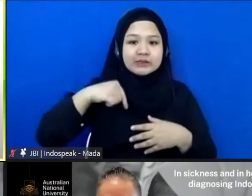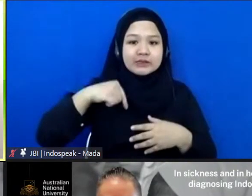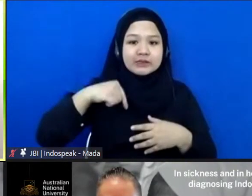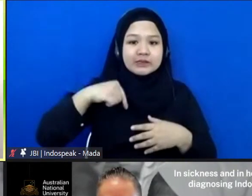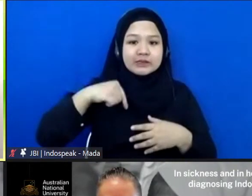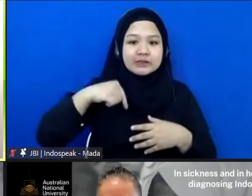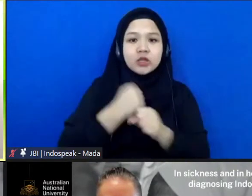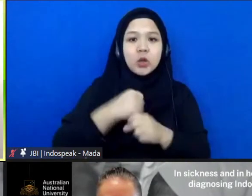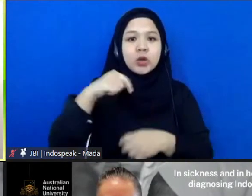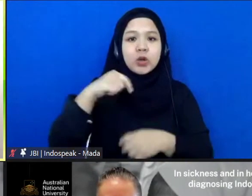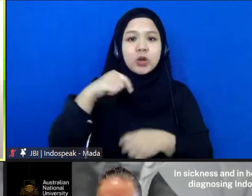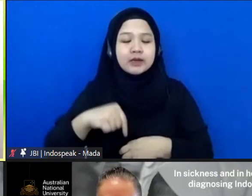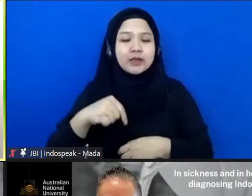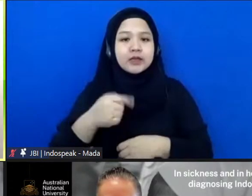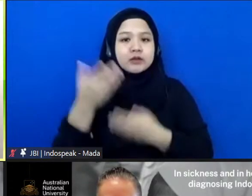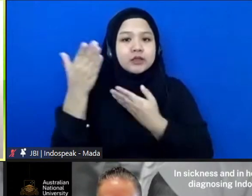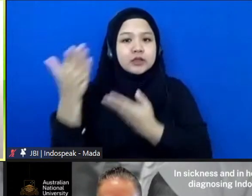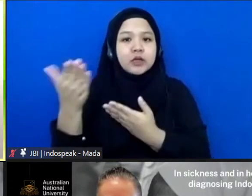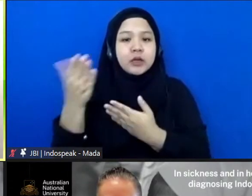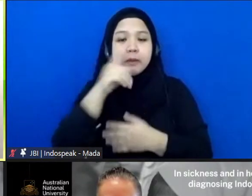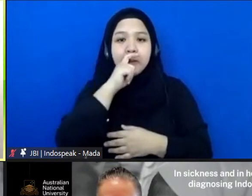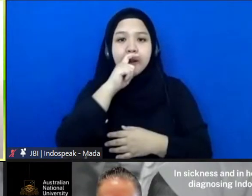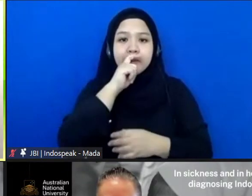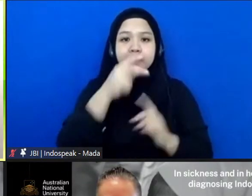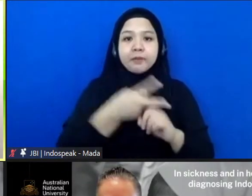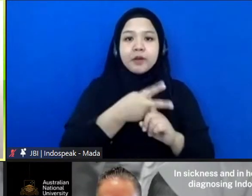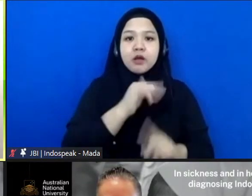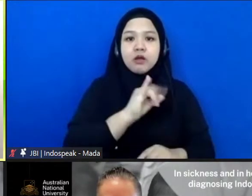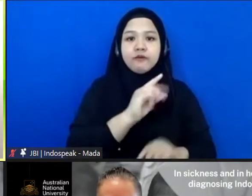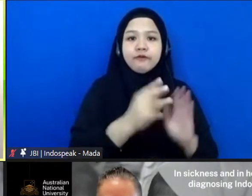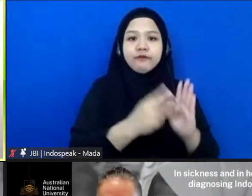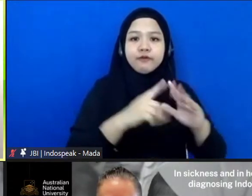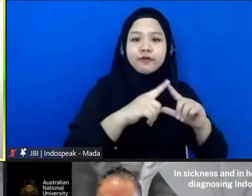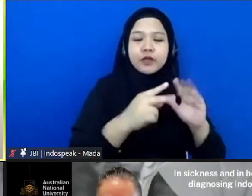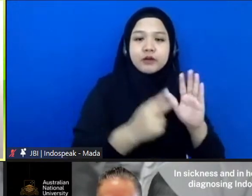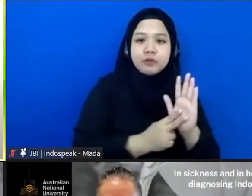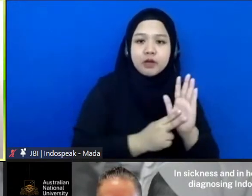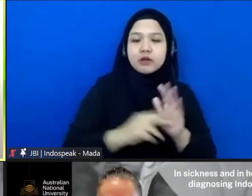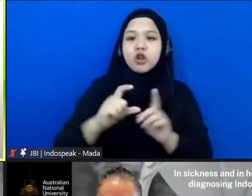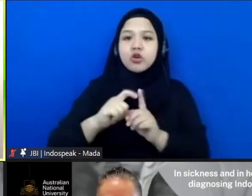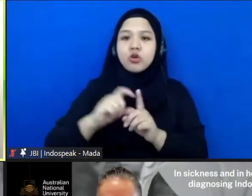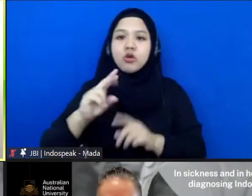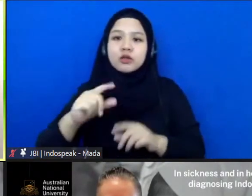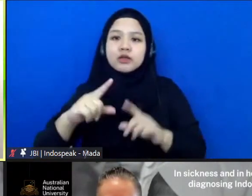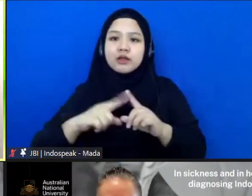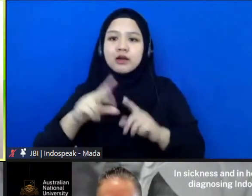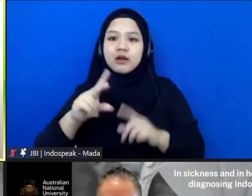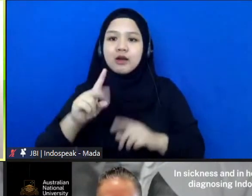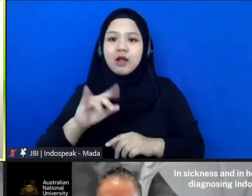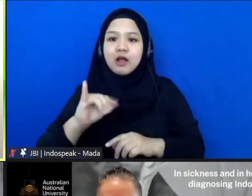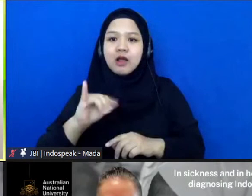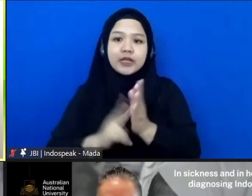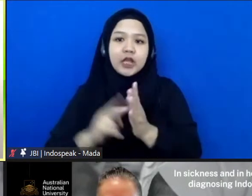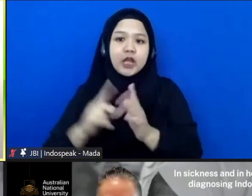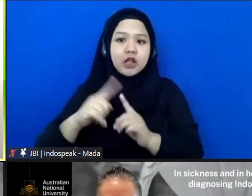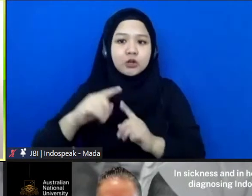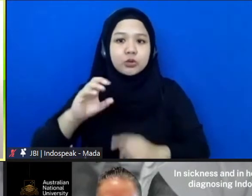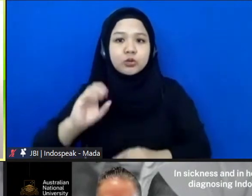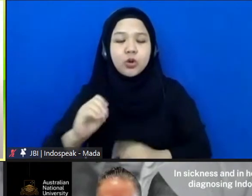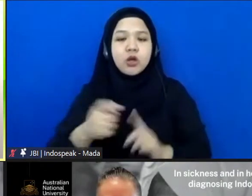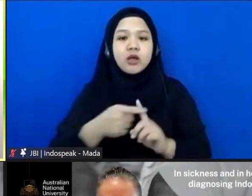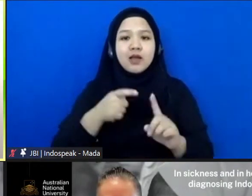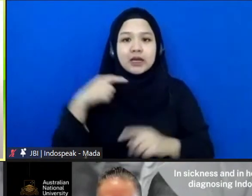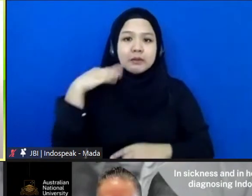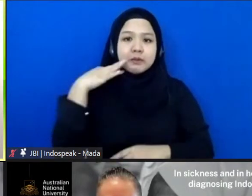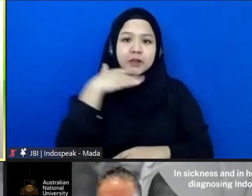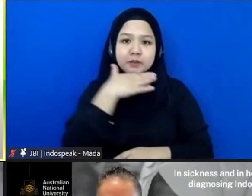Firman Witular from the ANU and Dr. Aryan Utomo from the University of Melbourne. Thank you very